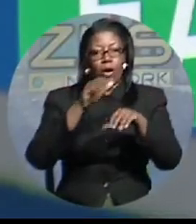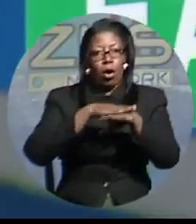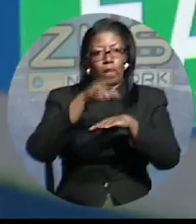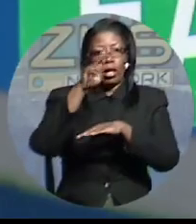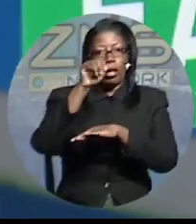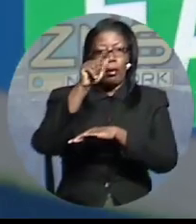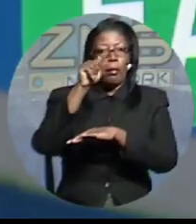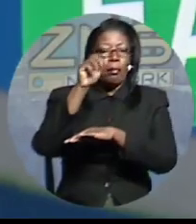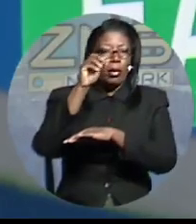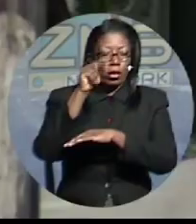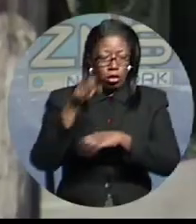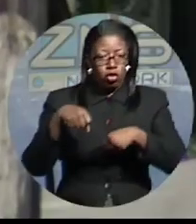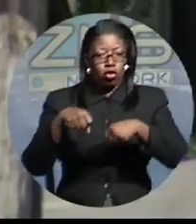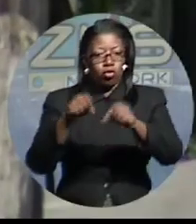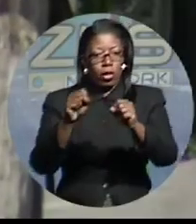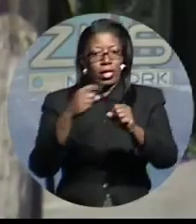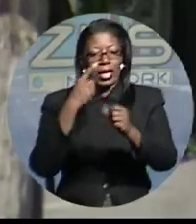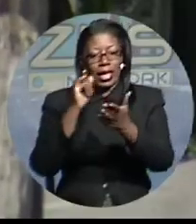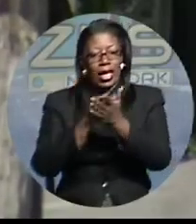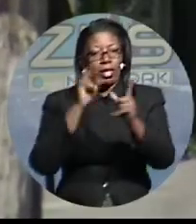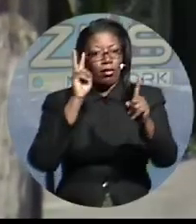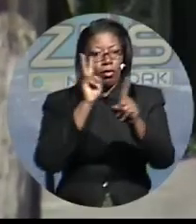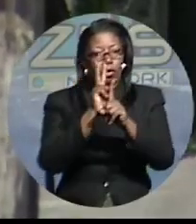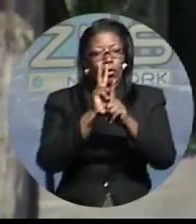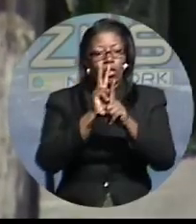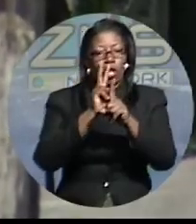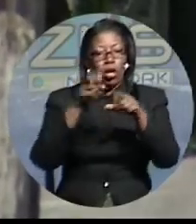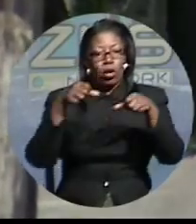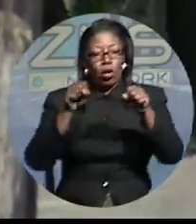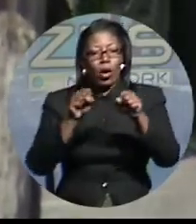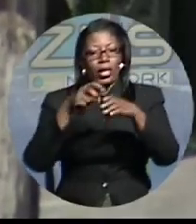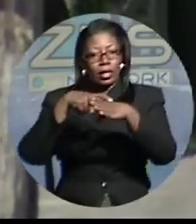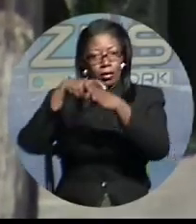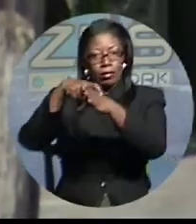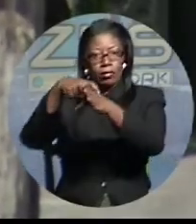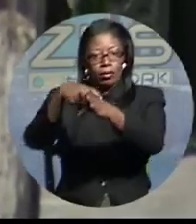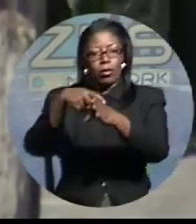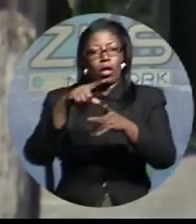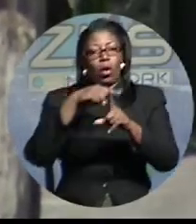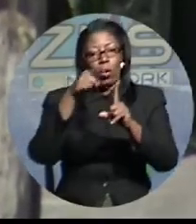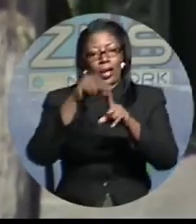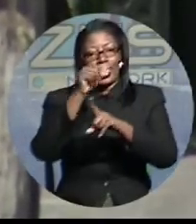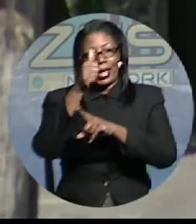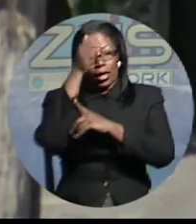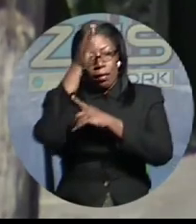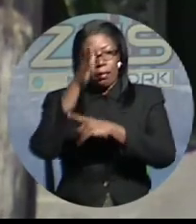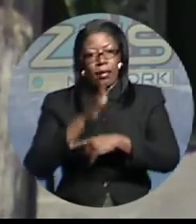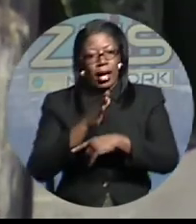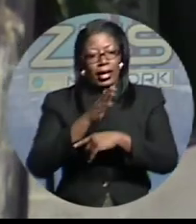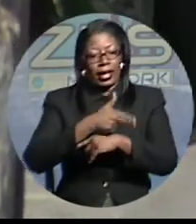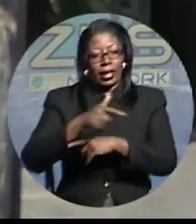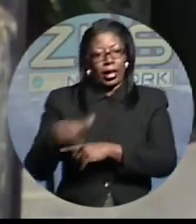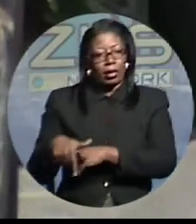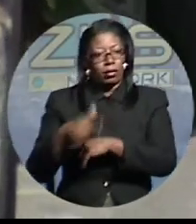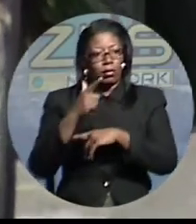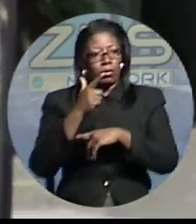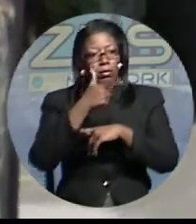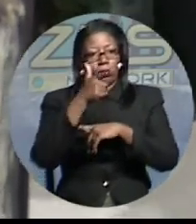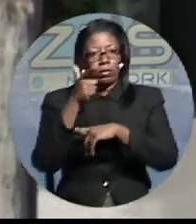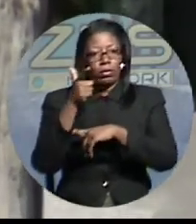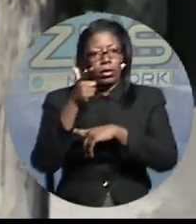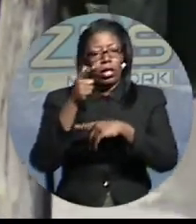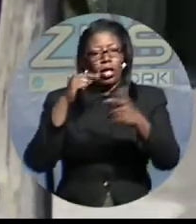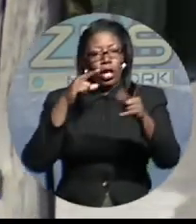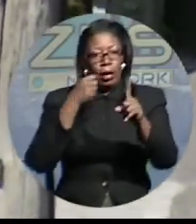scene. Police learned that the victim was reportedly riding his bicycle when another man, reportedly armed with a handgun, opened fire,